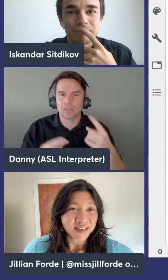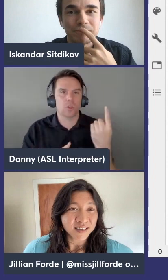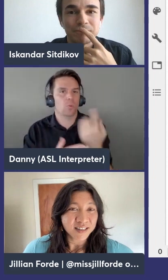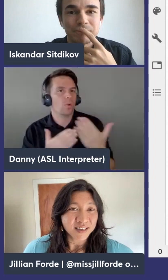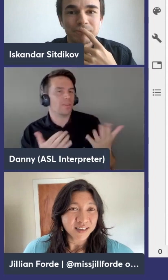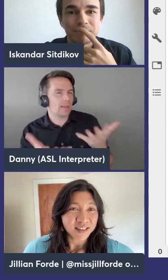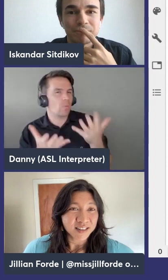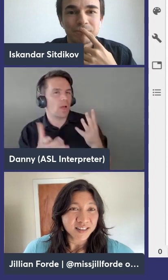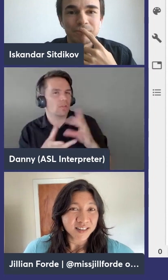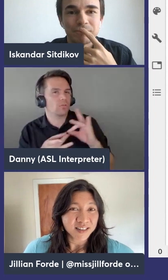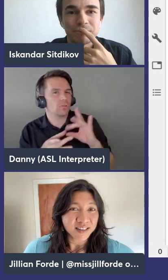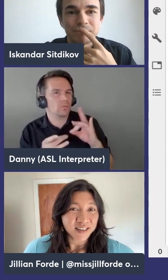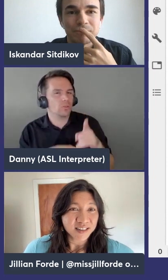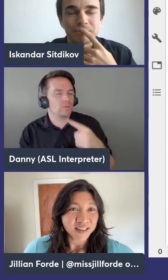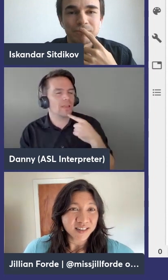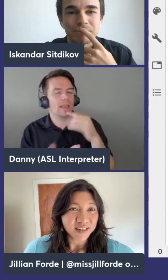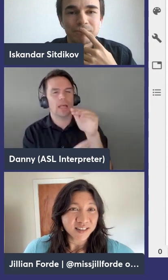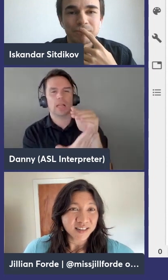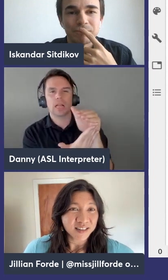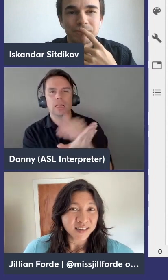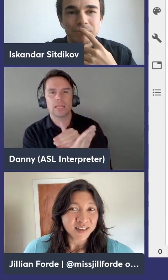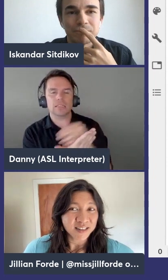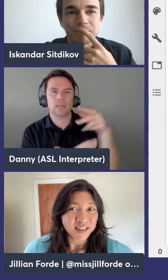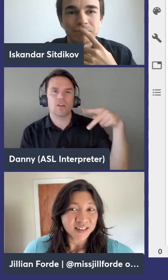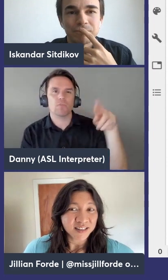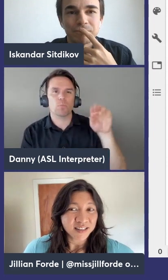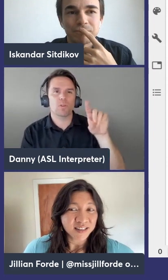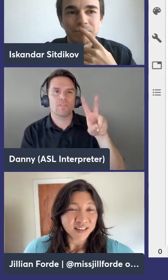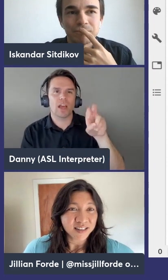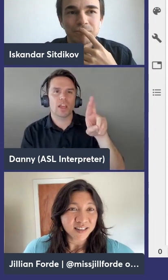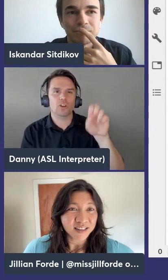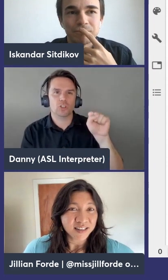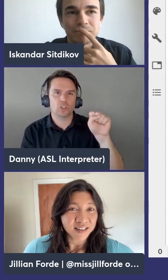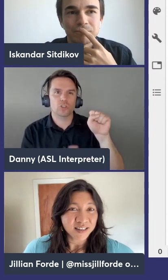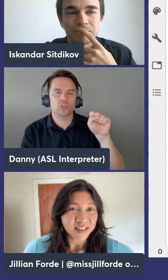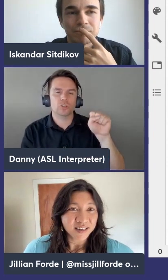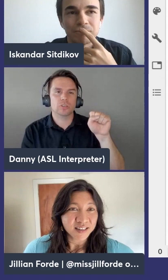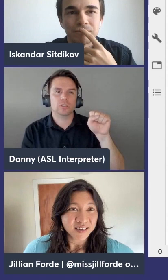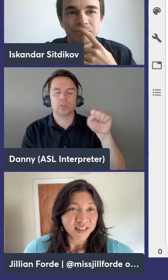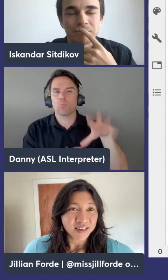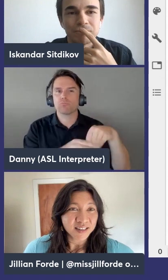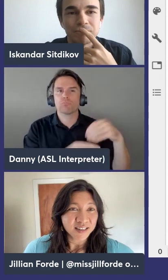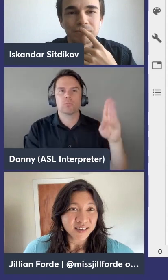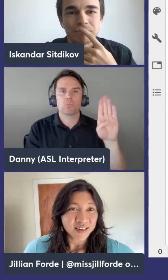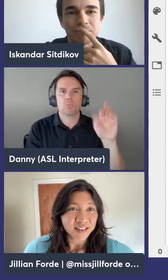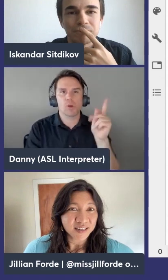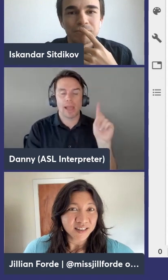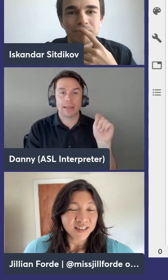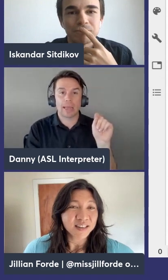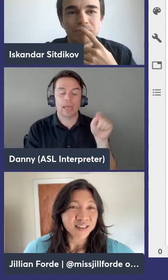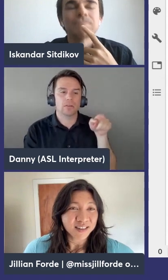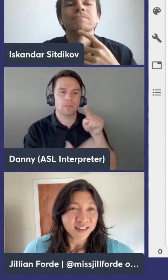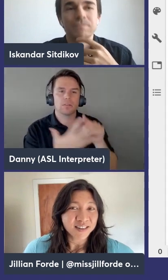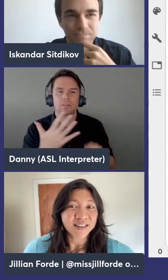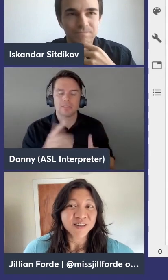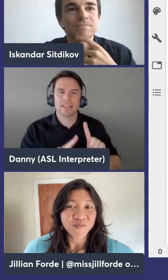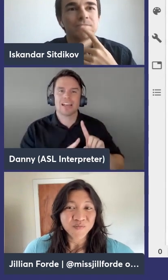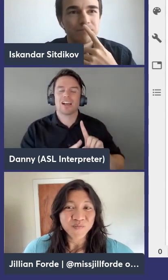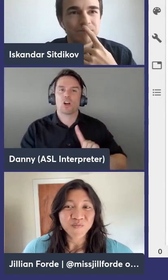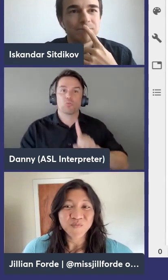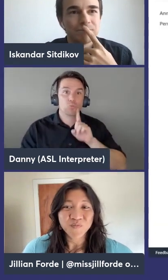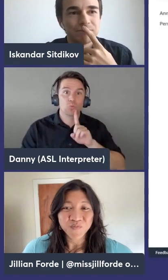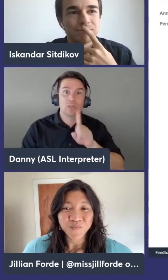this list of providers on the Braket side, these are actually all different real quantum computers that